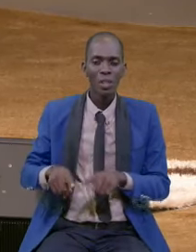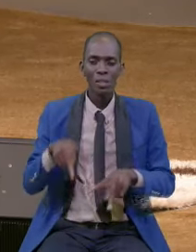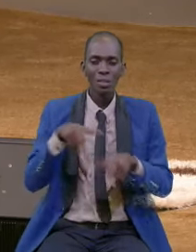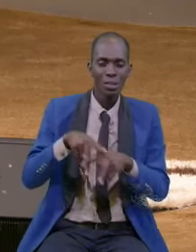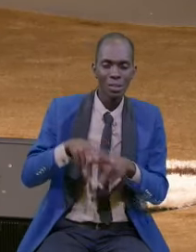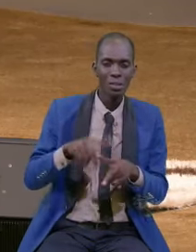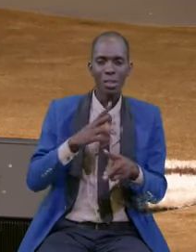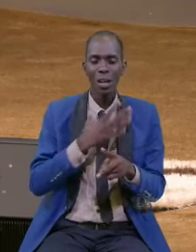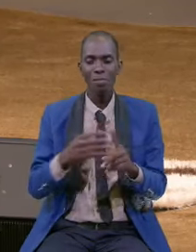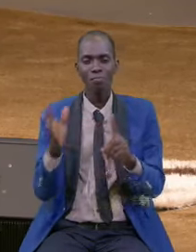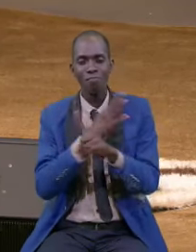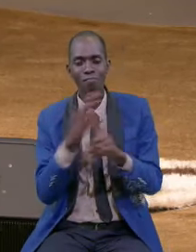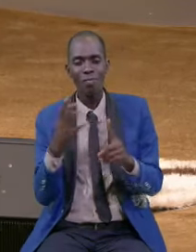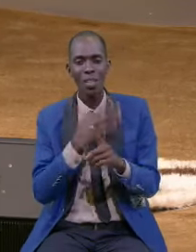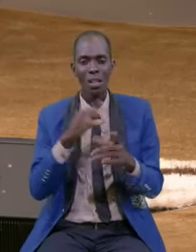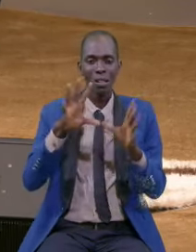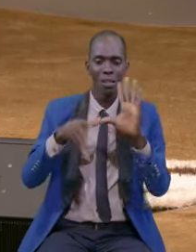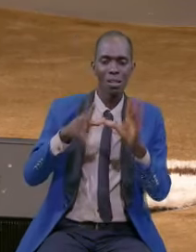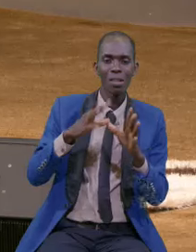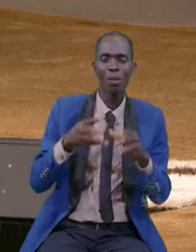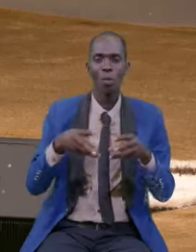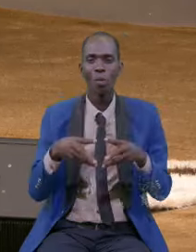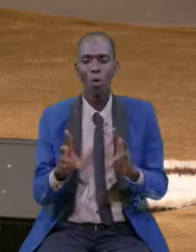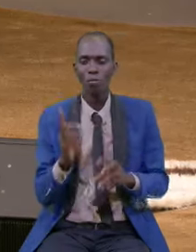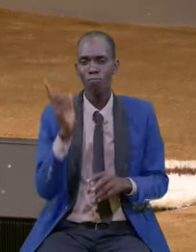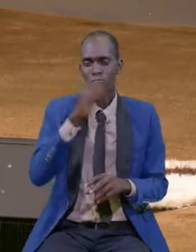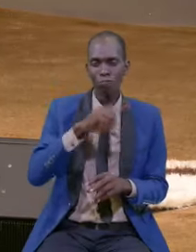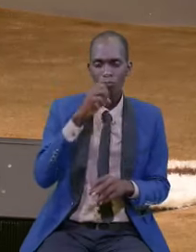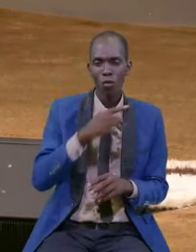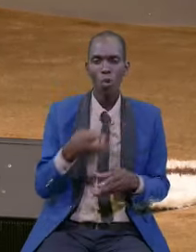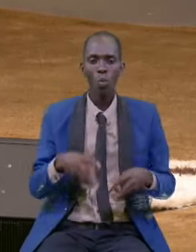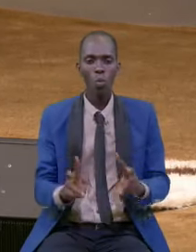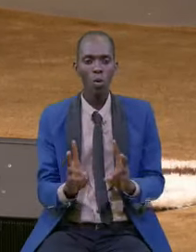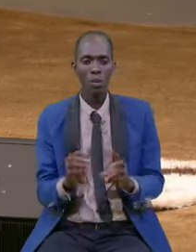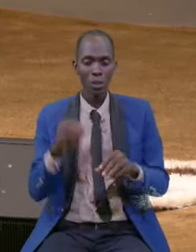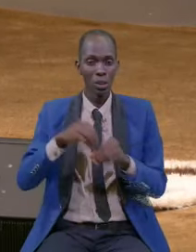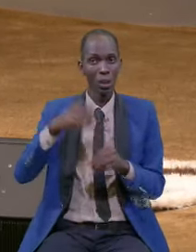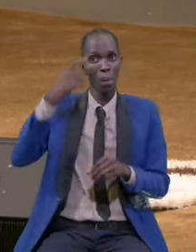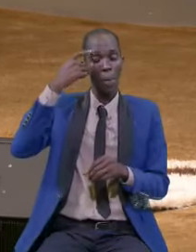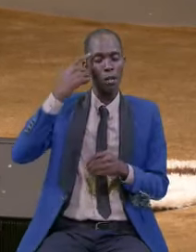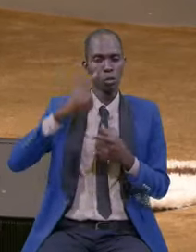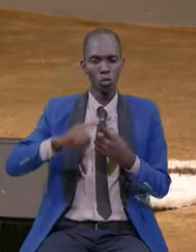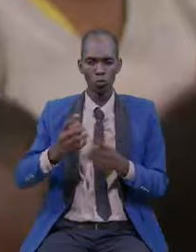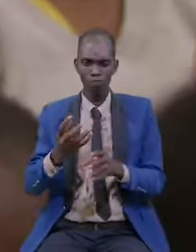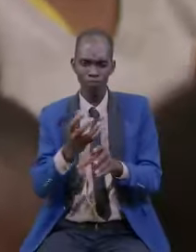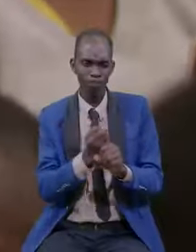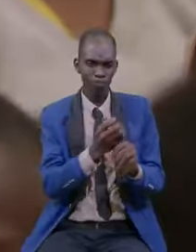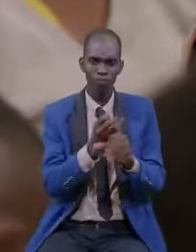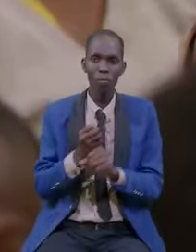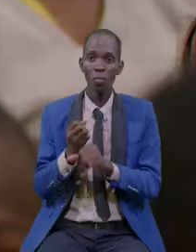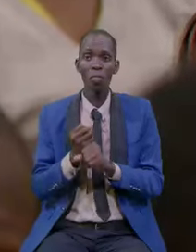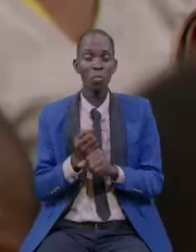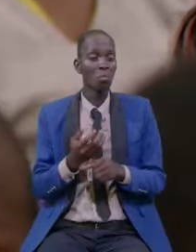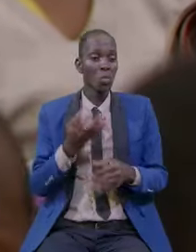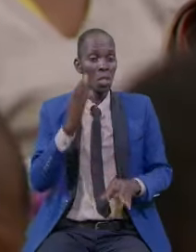the tricks in his mind to make sure that he has this. Might have to trample on